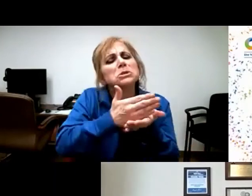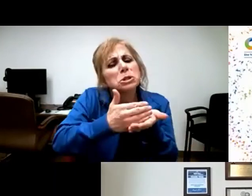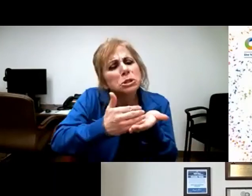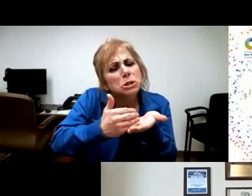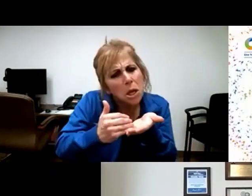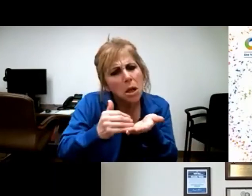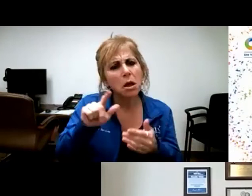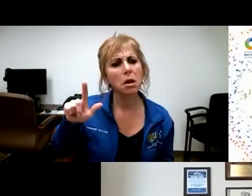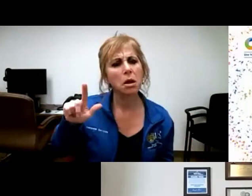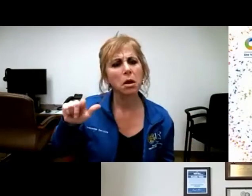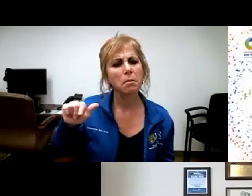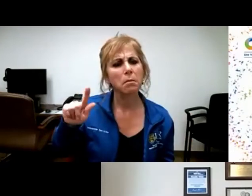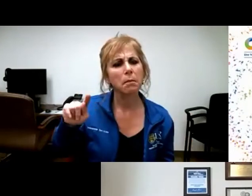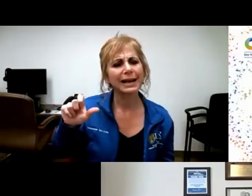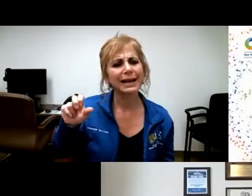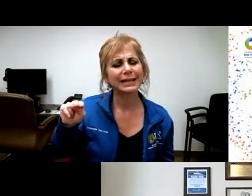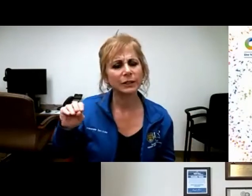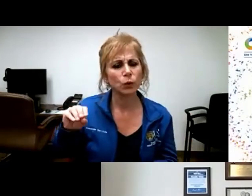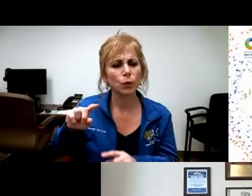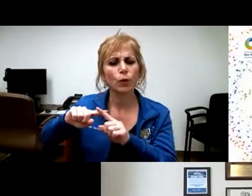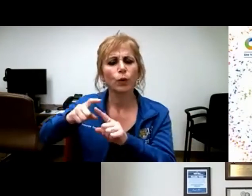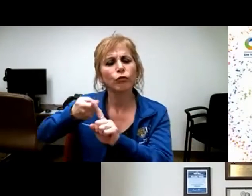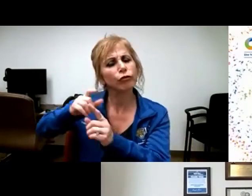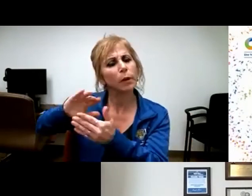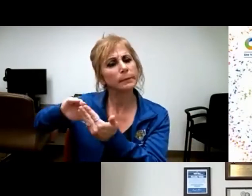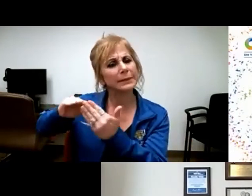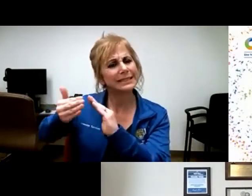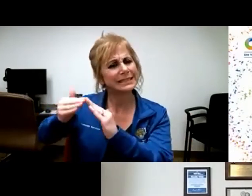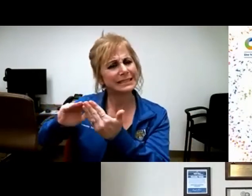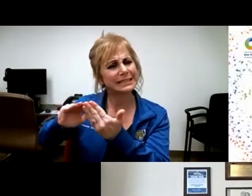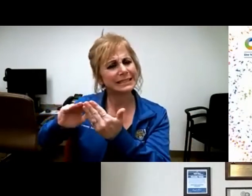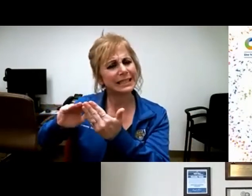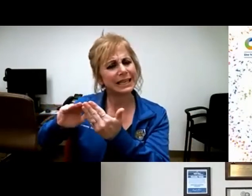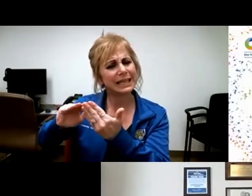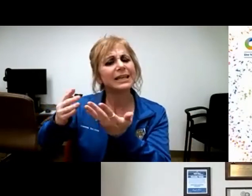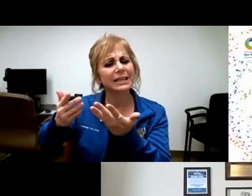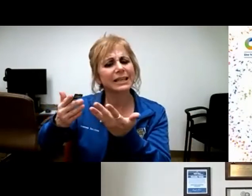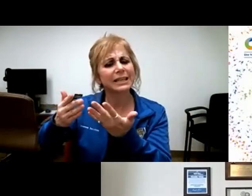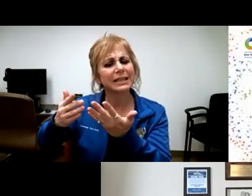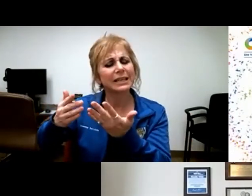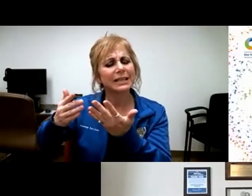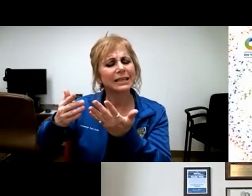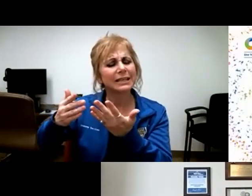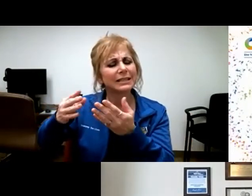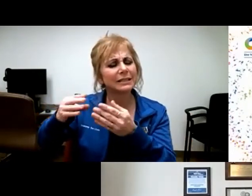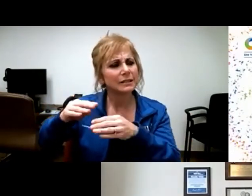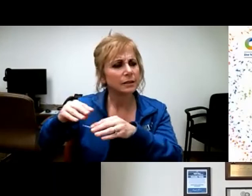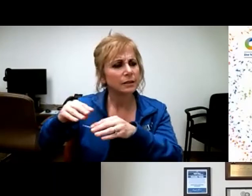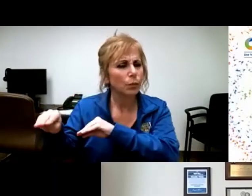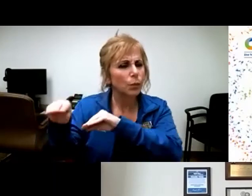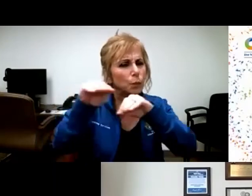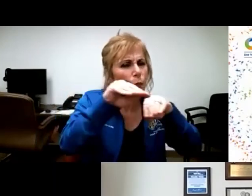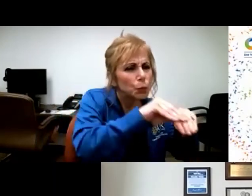lately. There's still, as you see in the numbers, there's more Latinos in the city than in the rest of the catchment